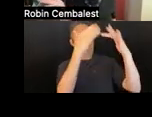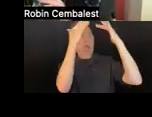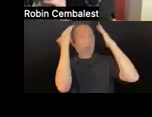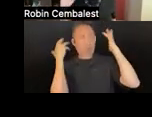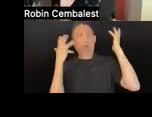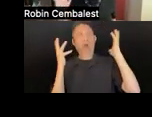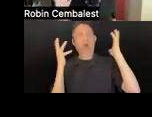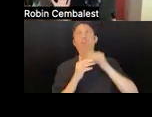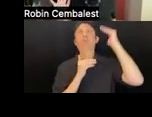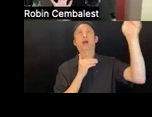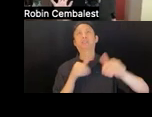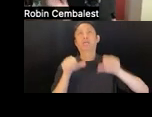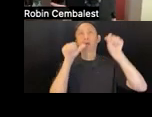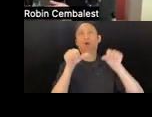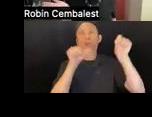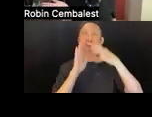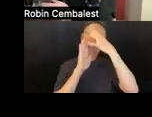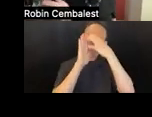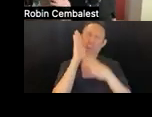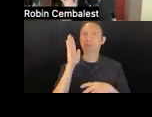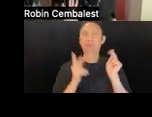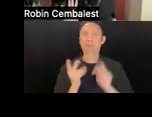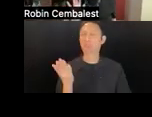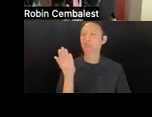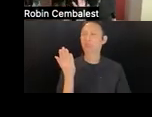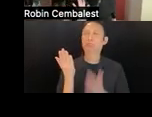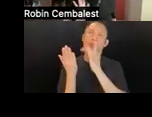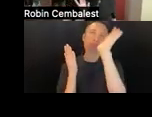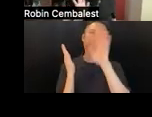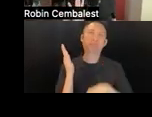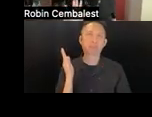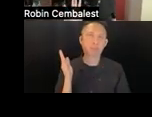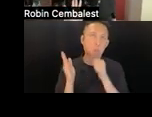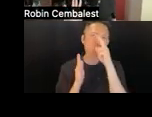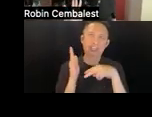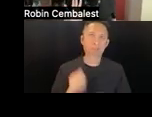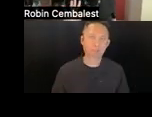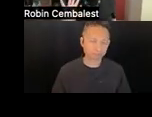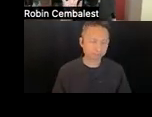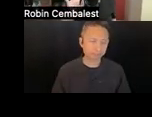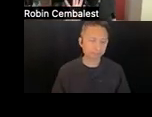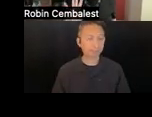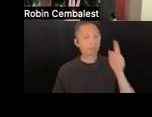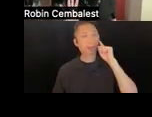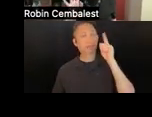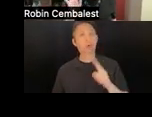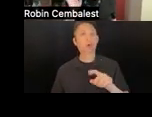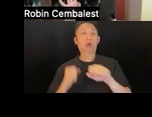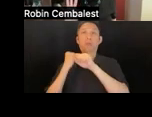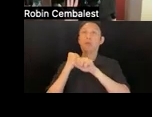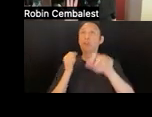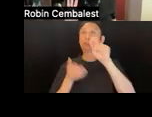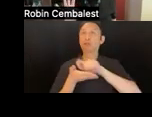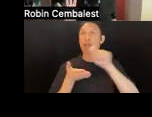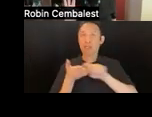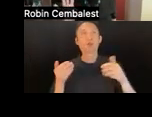one post because people won't read it. And then the other thing we have in promotional writing are these calls to